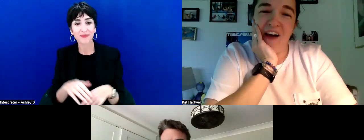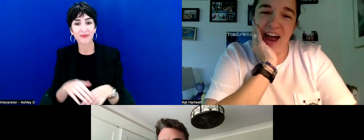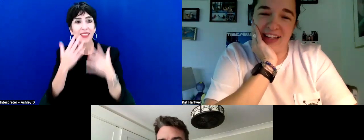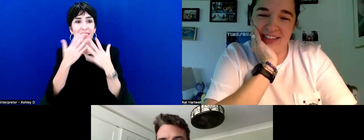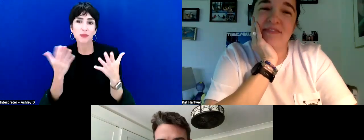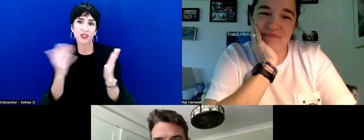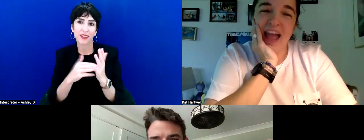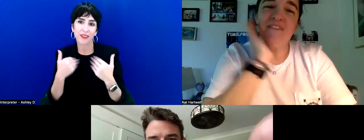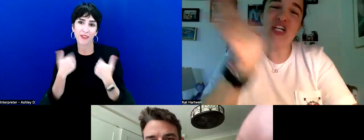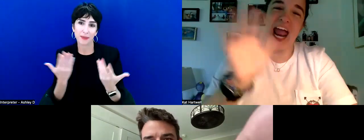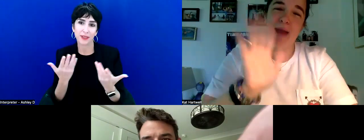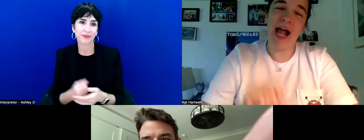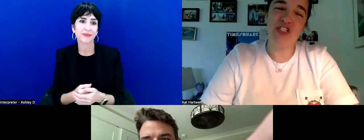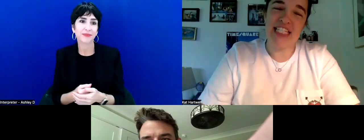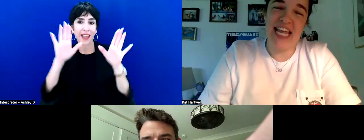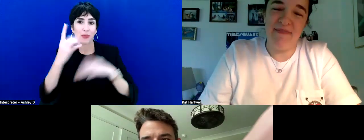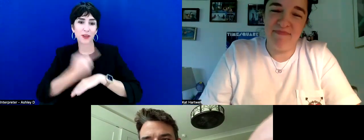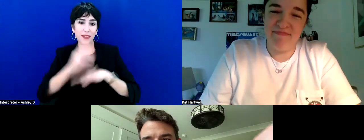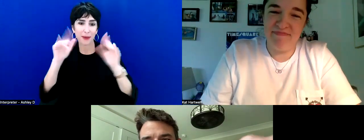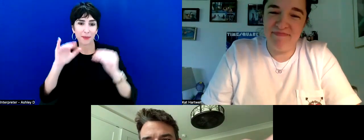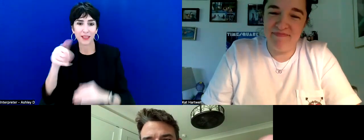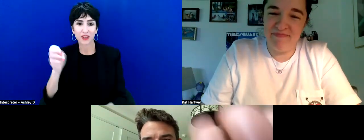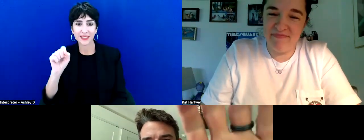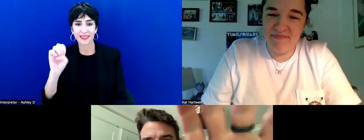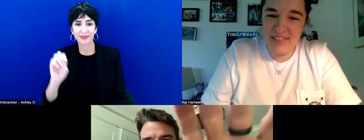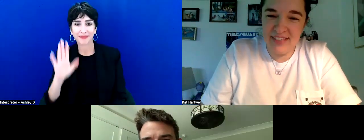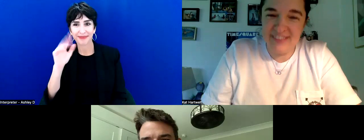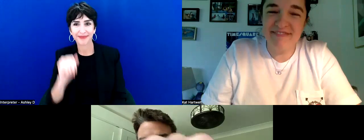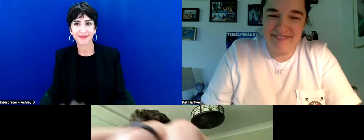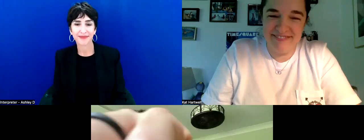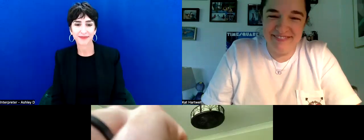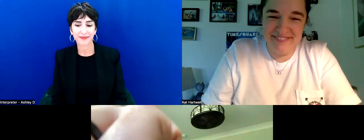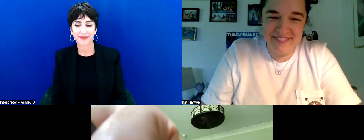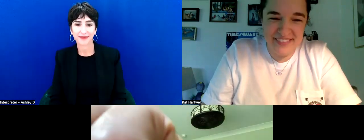you so much for having me. Have a good day. Bye, Jesse. You too. Bye-bye.